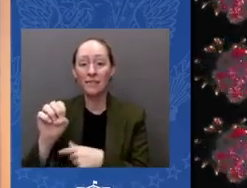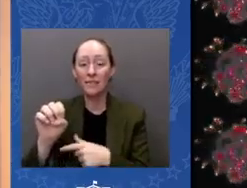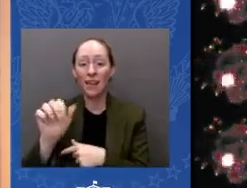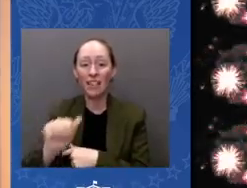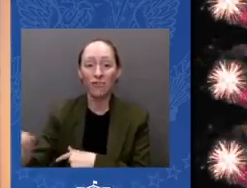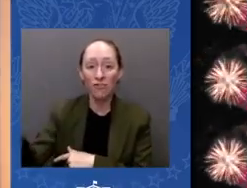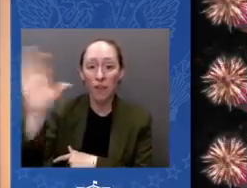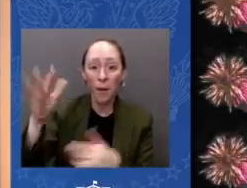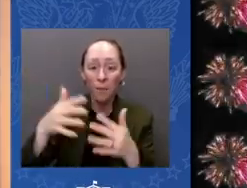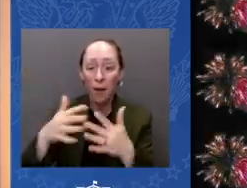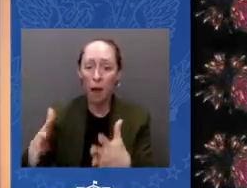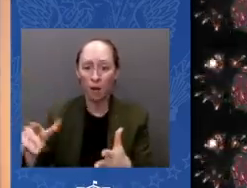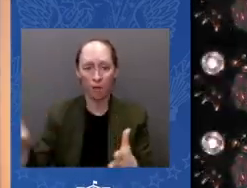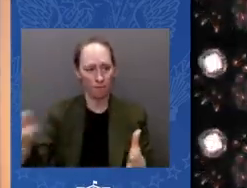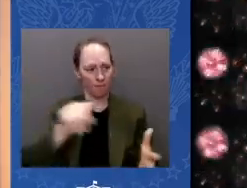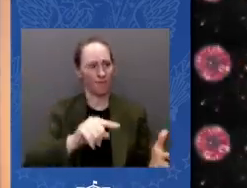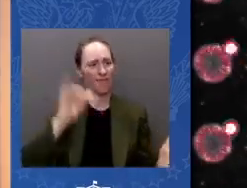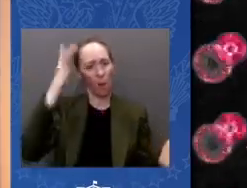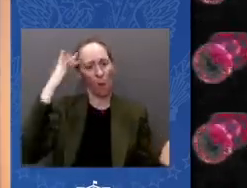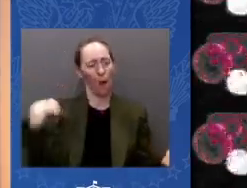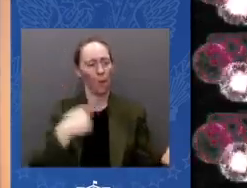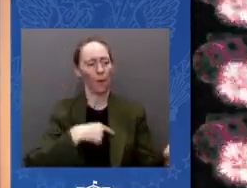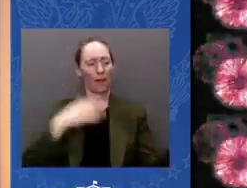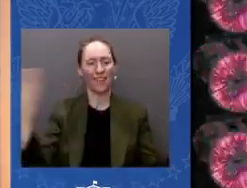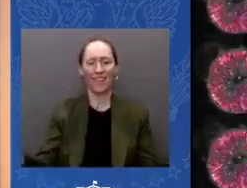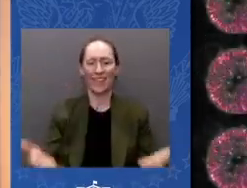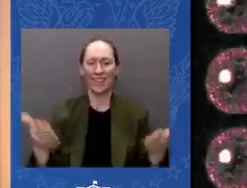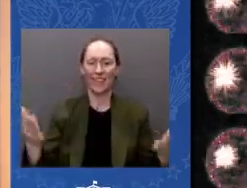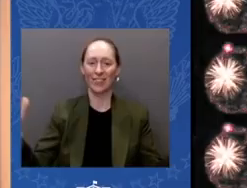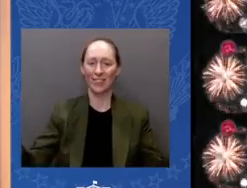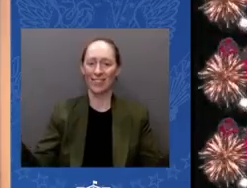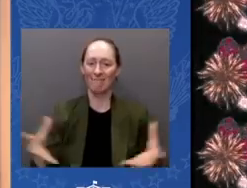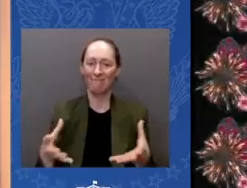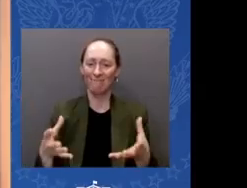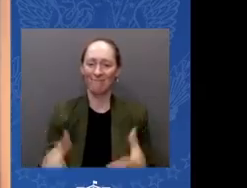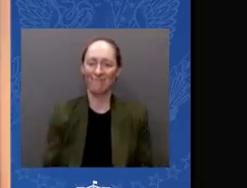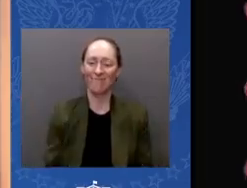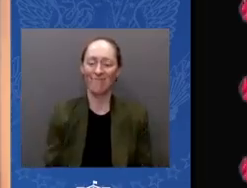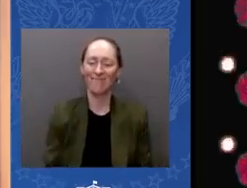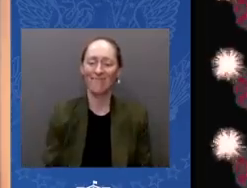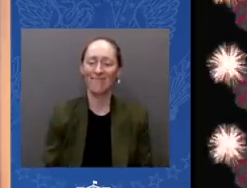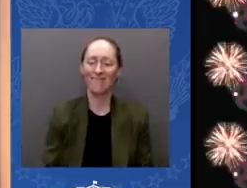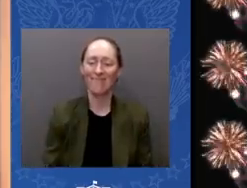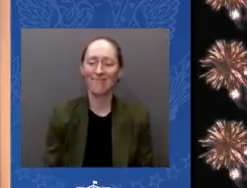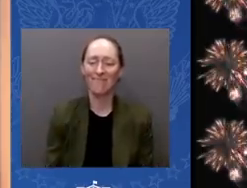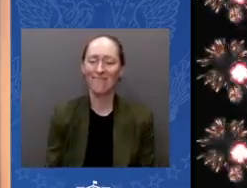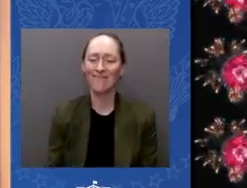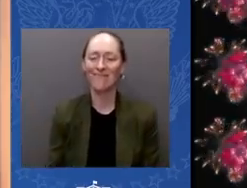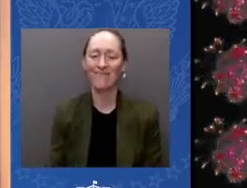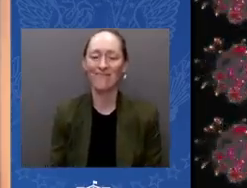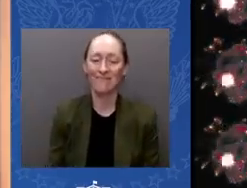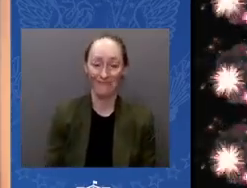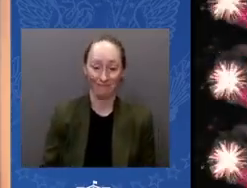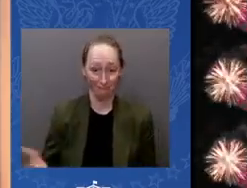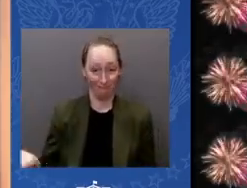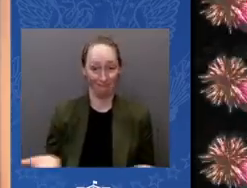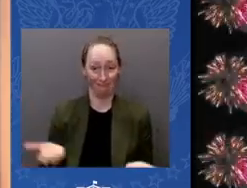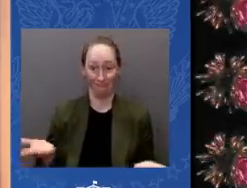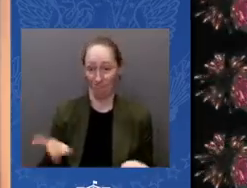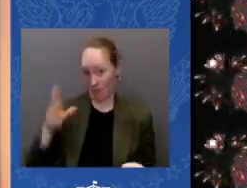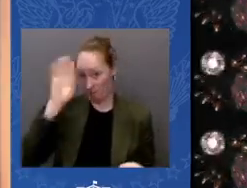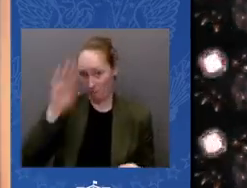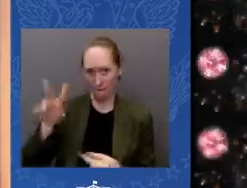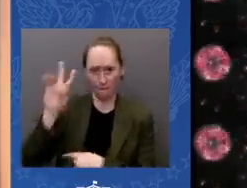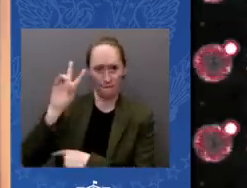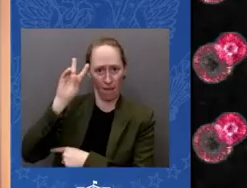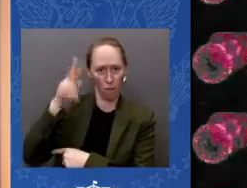hosted at a really nice house, the Vice President's Naval Observatory. which was the official vice president's residence and